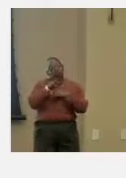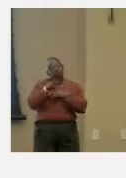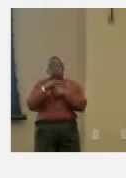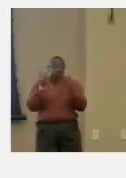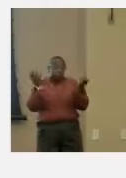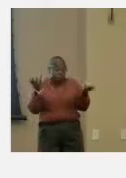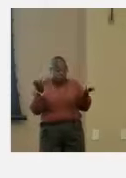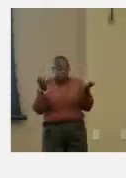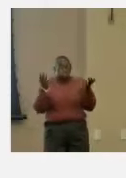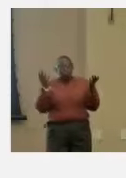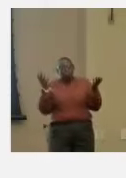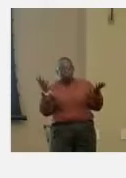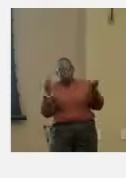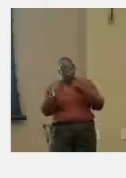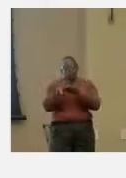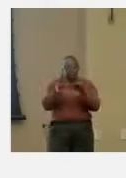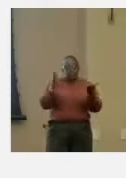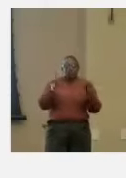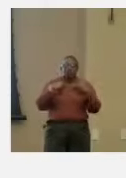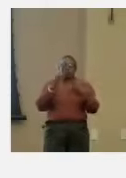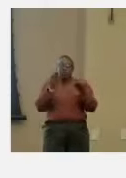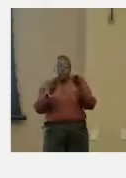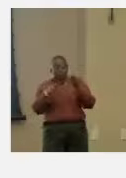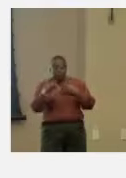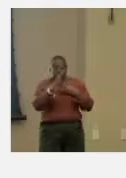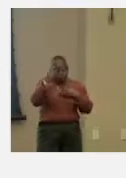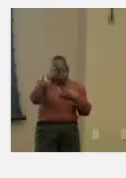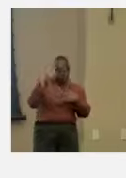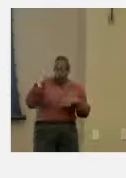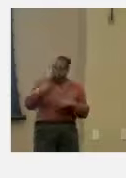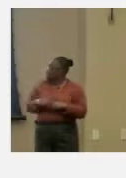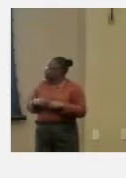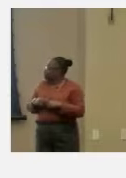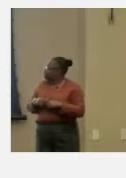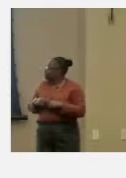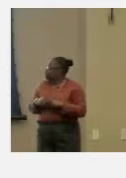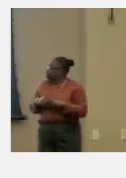know, it's definitely a resource that you may not have thought of.